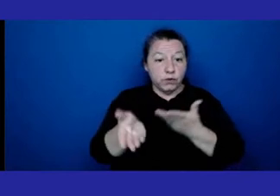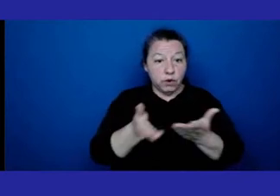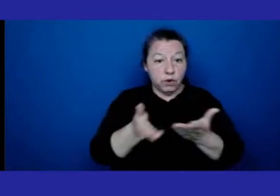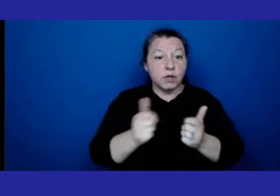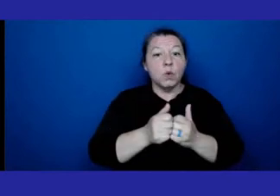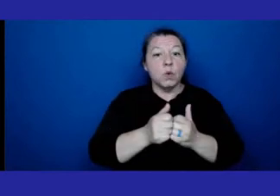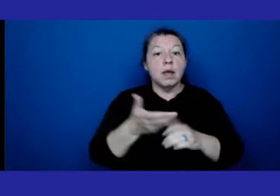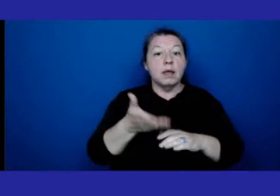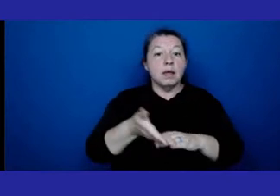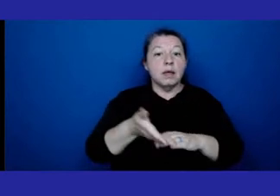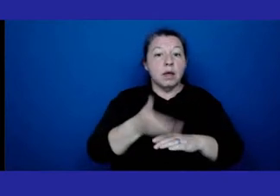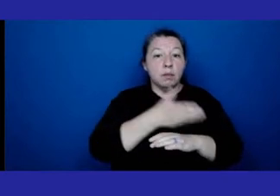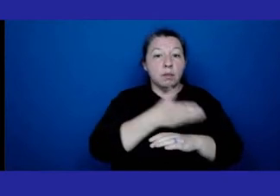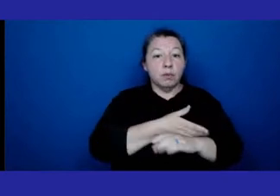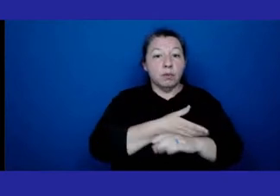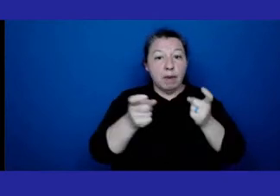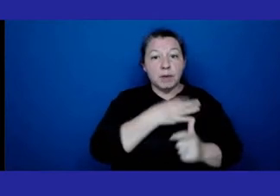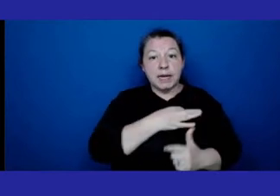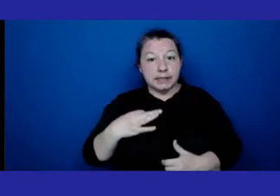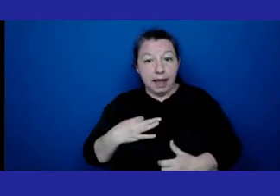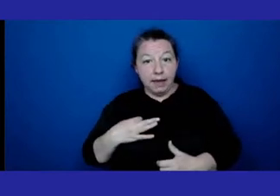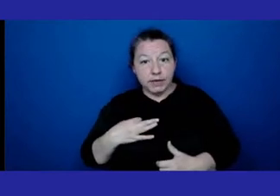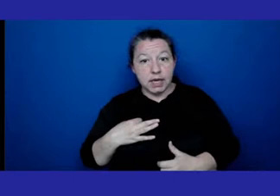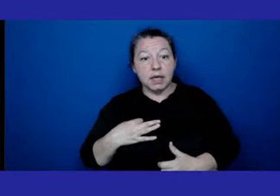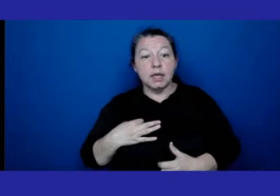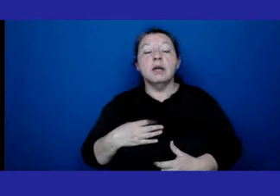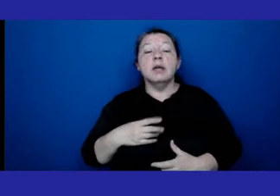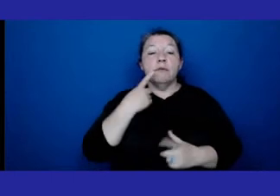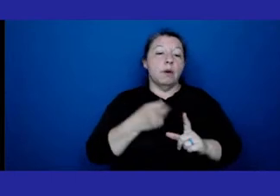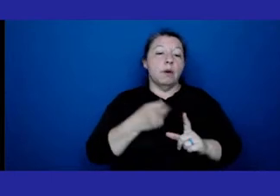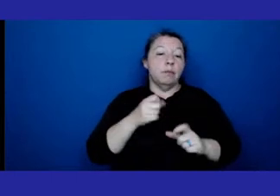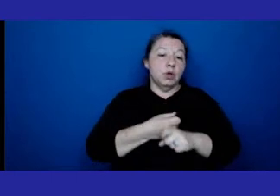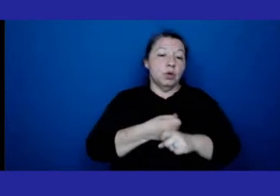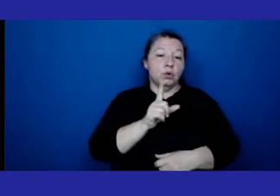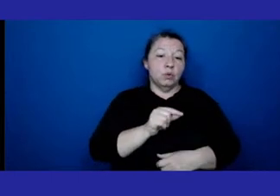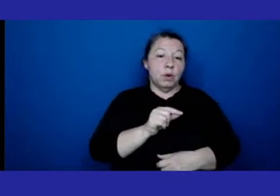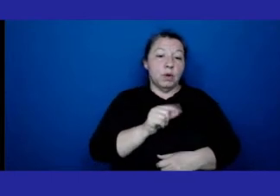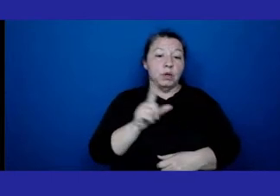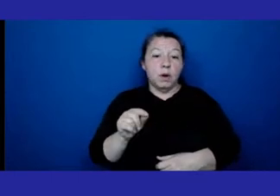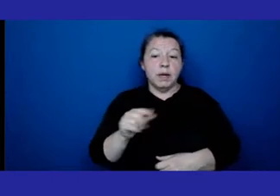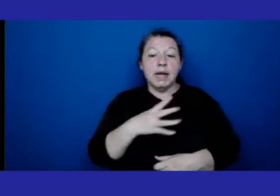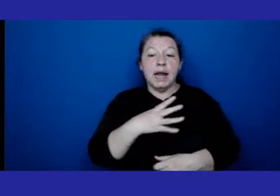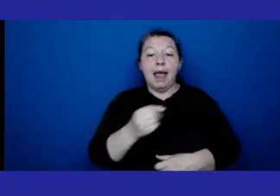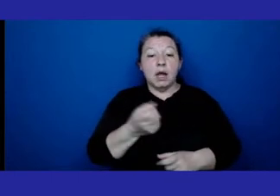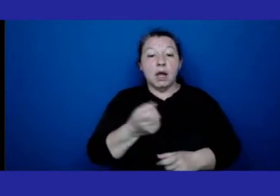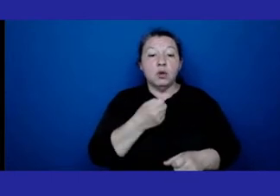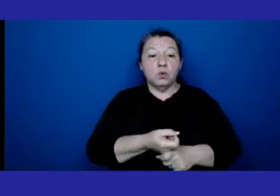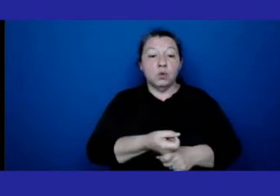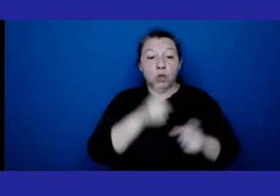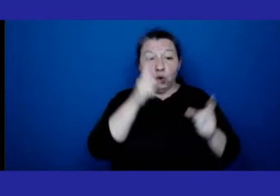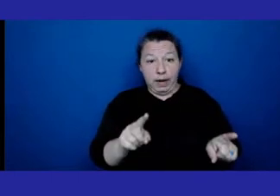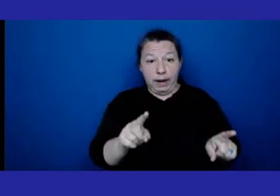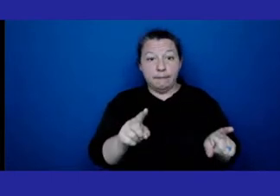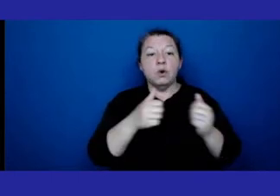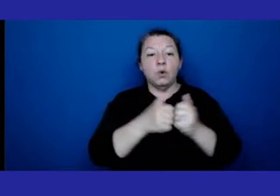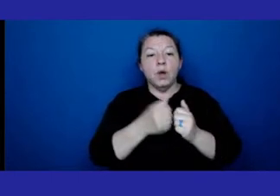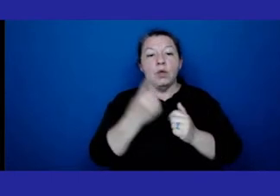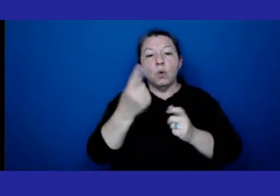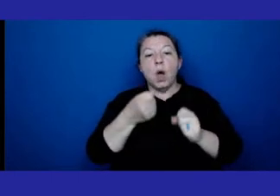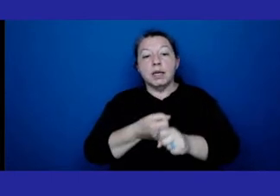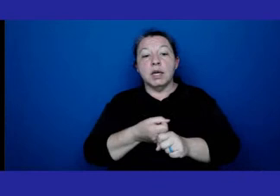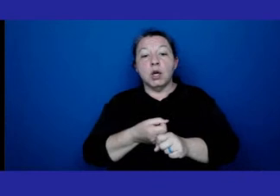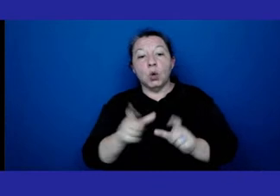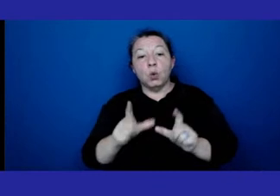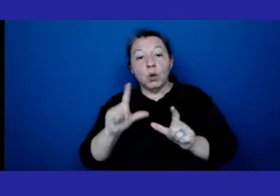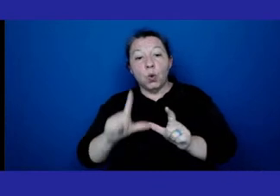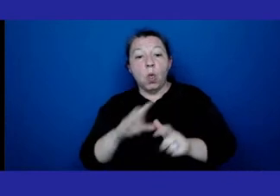enhanced management and staffing in 2020. And a 2-year agreement with a 1-year renewal